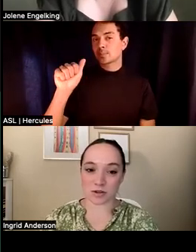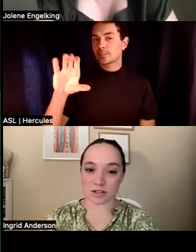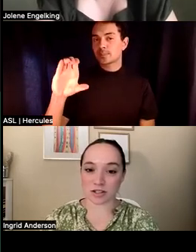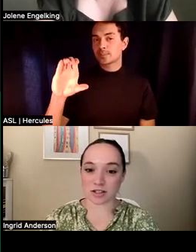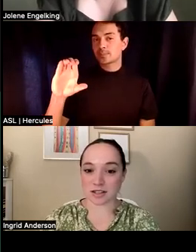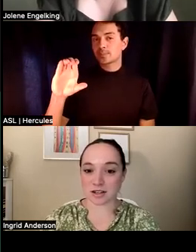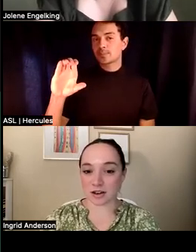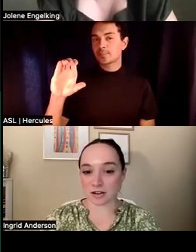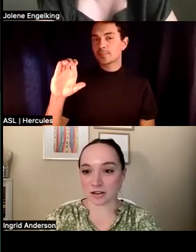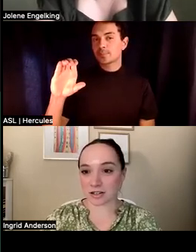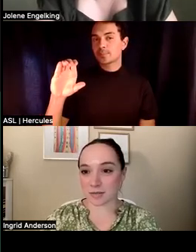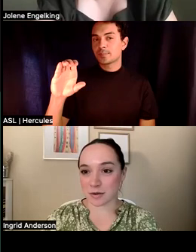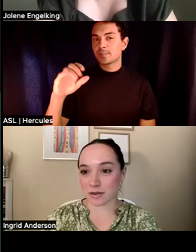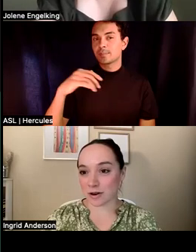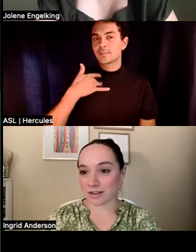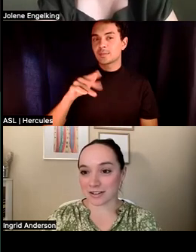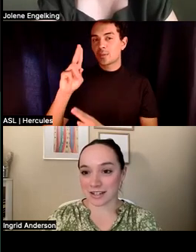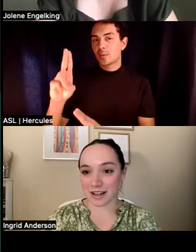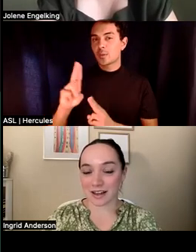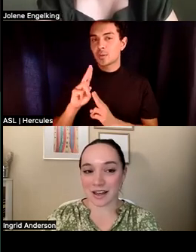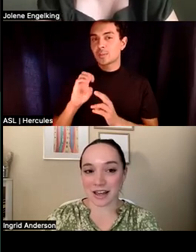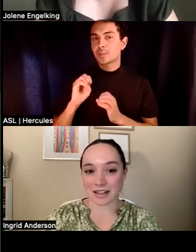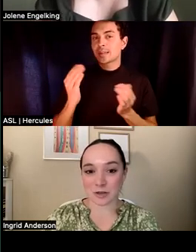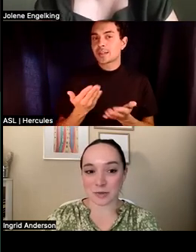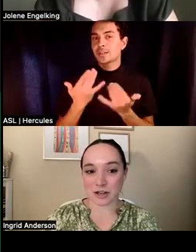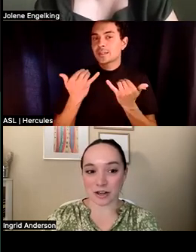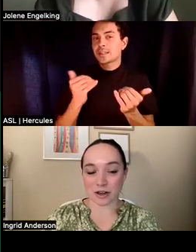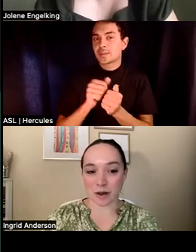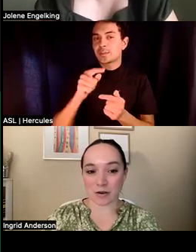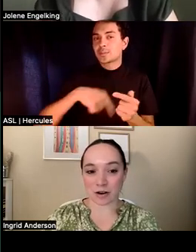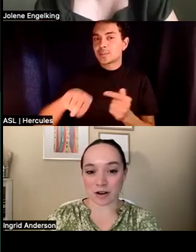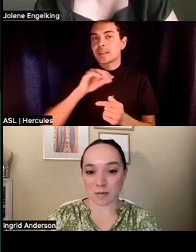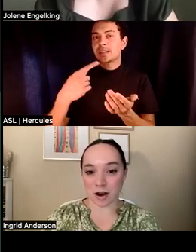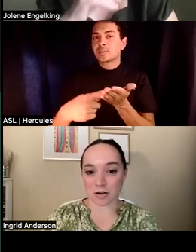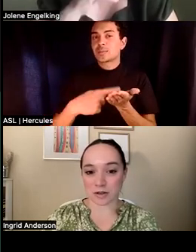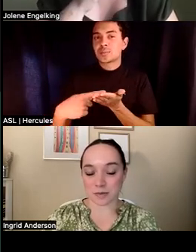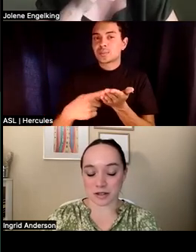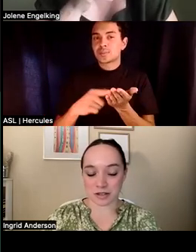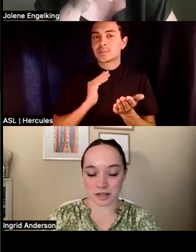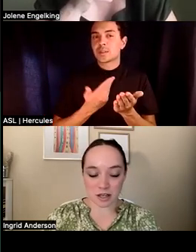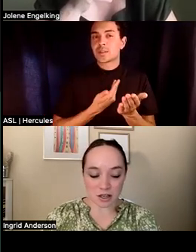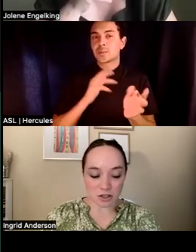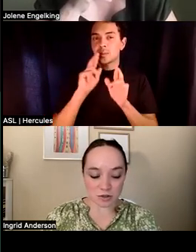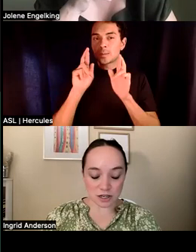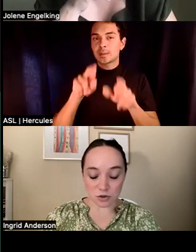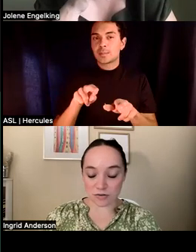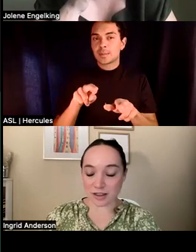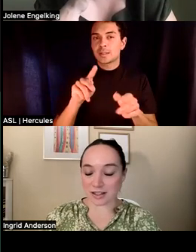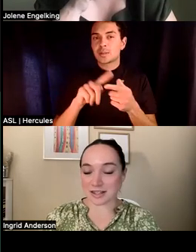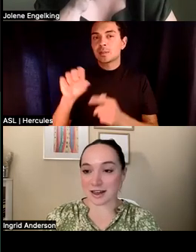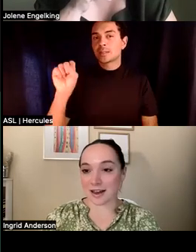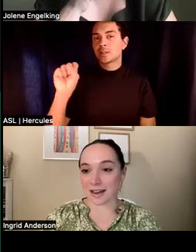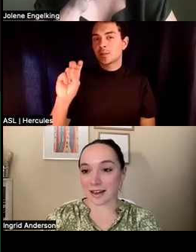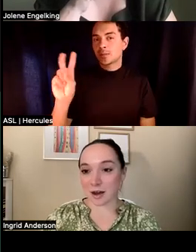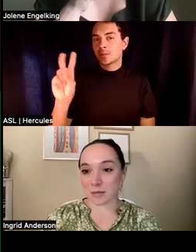Assault Coalition. It's an honor to be with you all here today and to be talking about our response to sexual